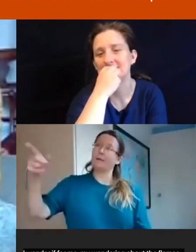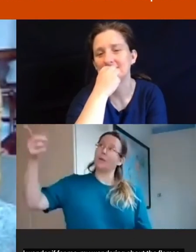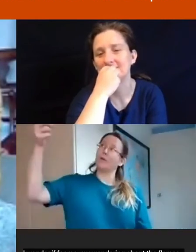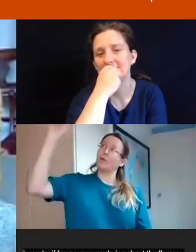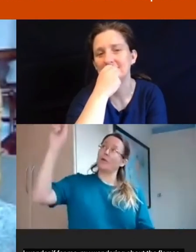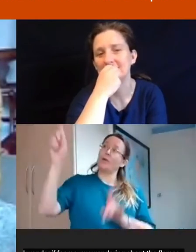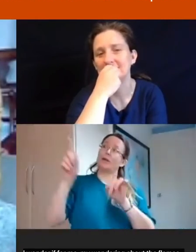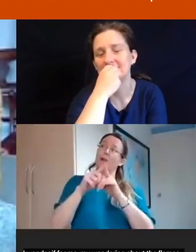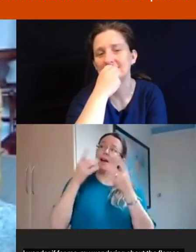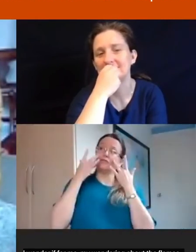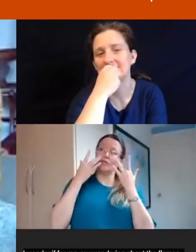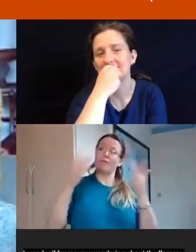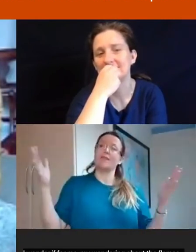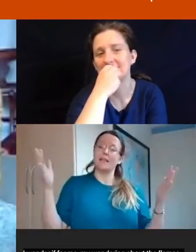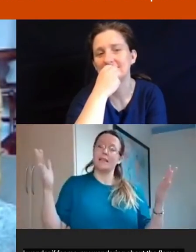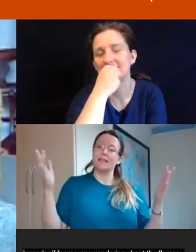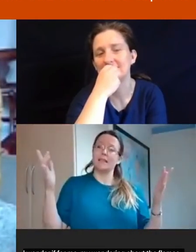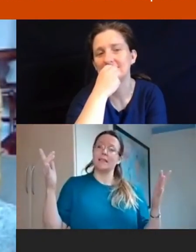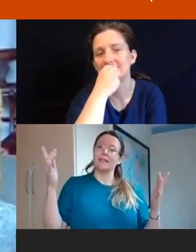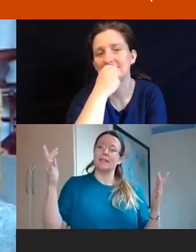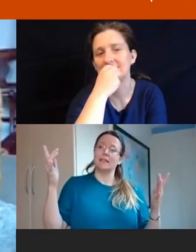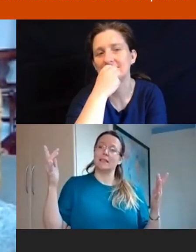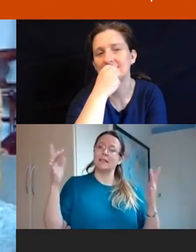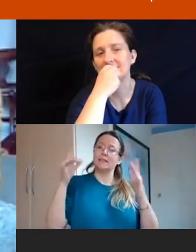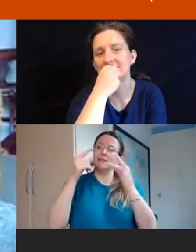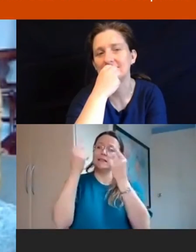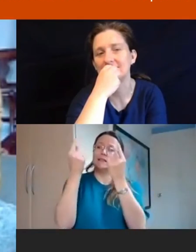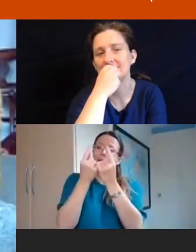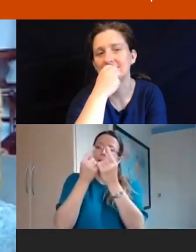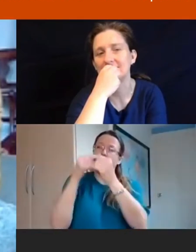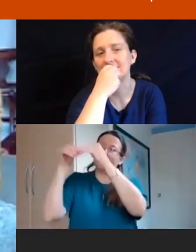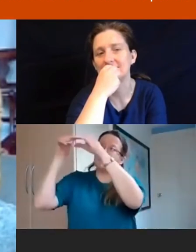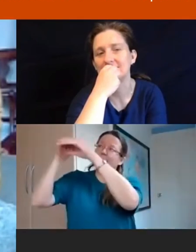reveals an essence of godness